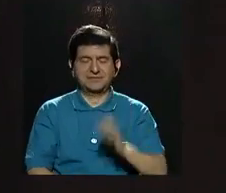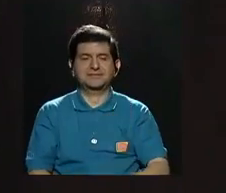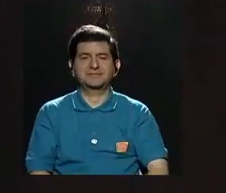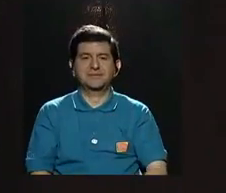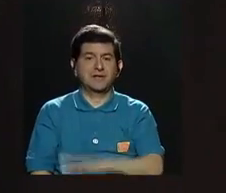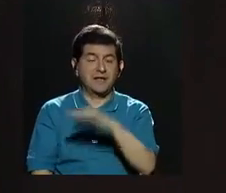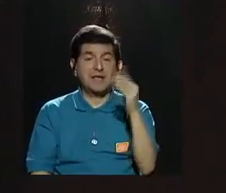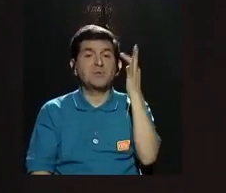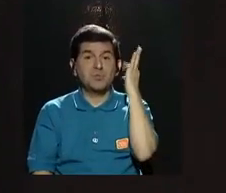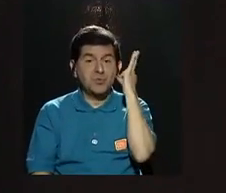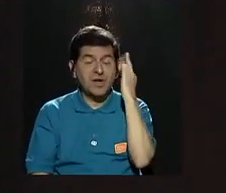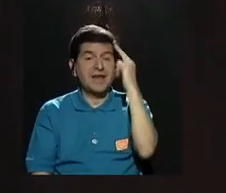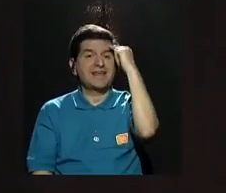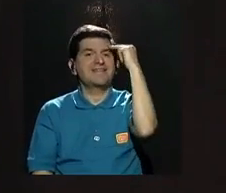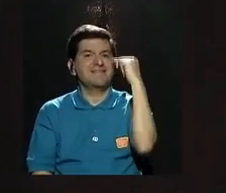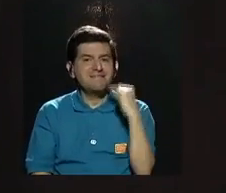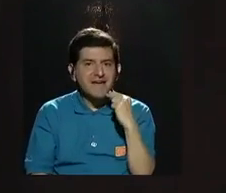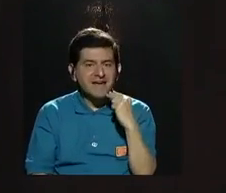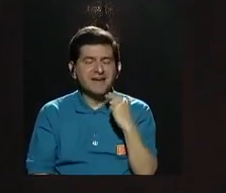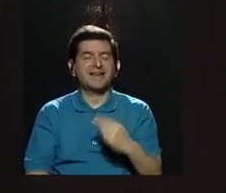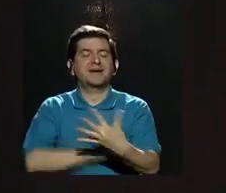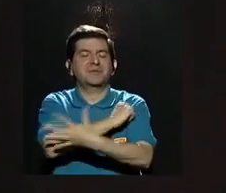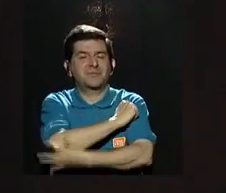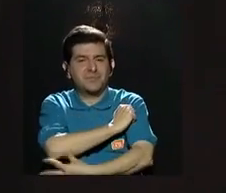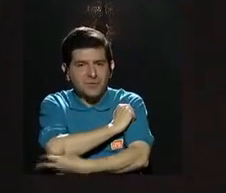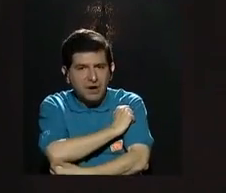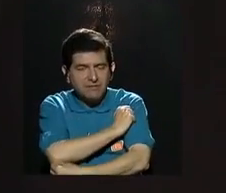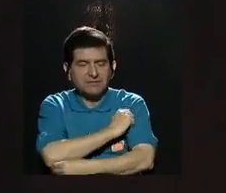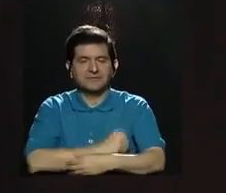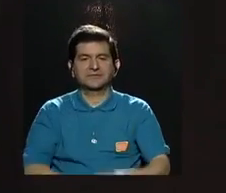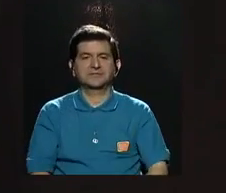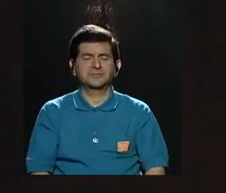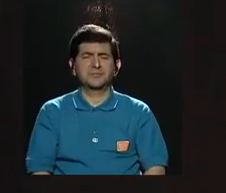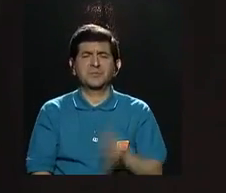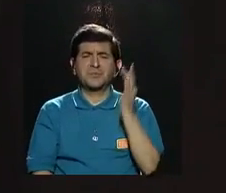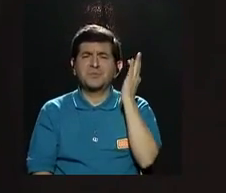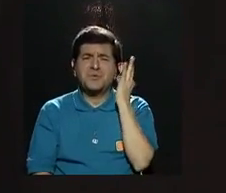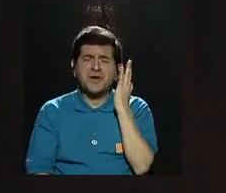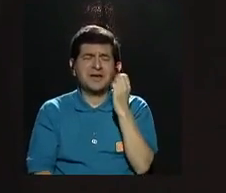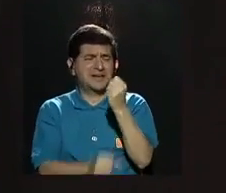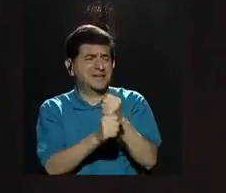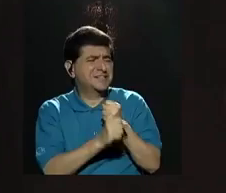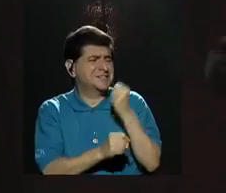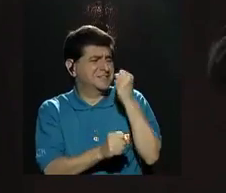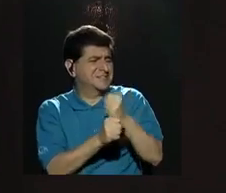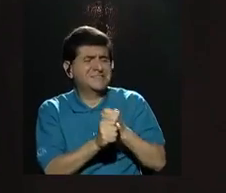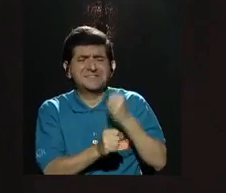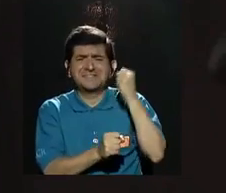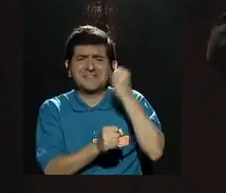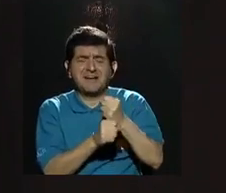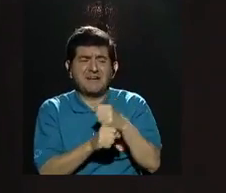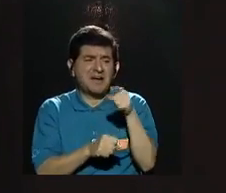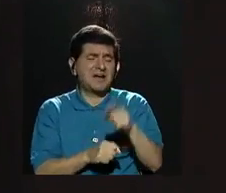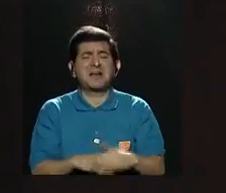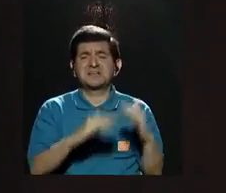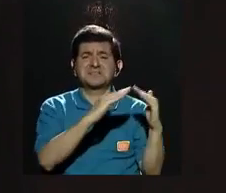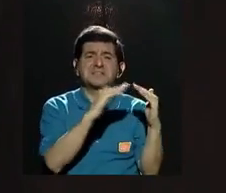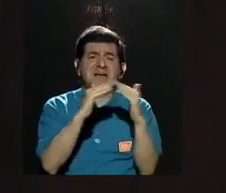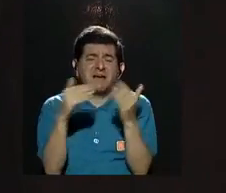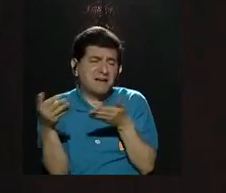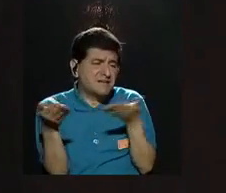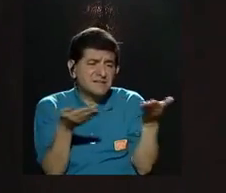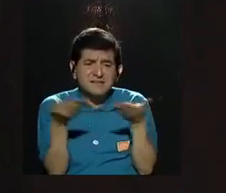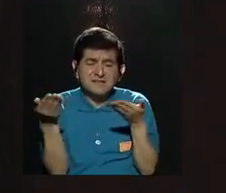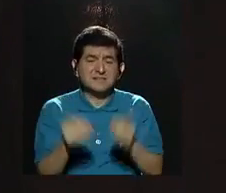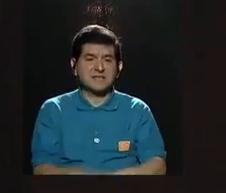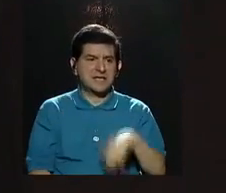women, poor women, women who were domestic servants. They were the